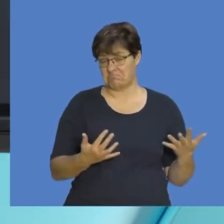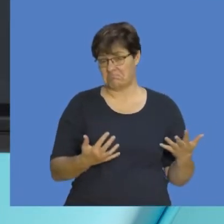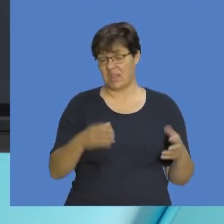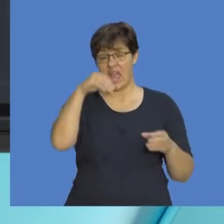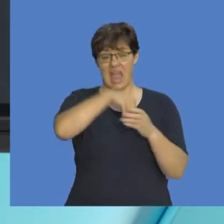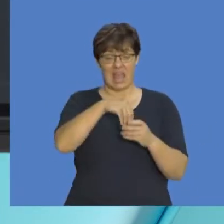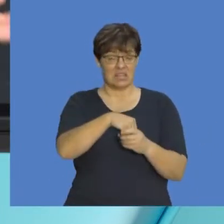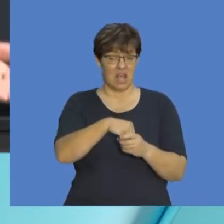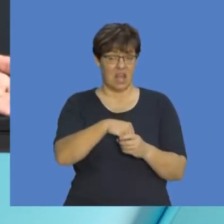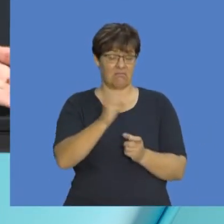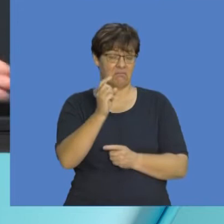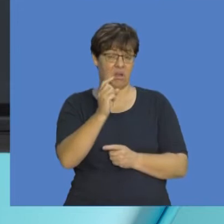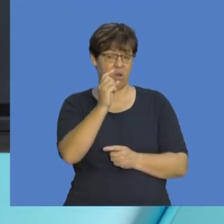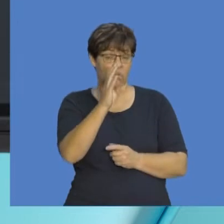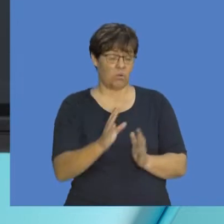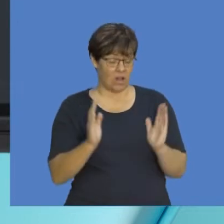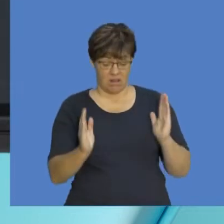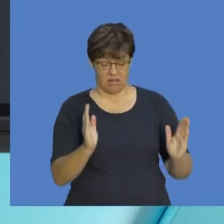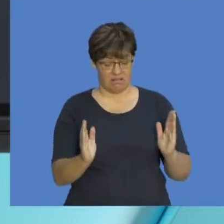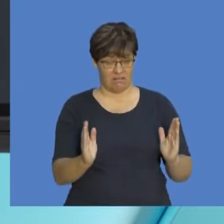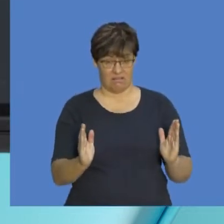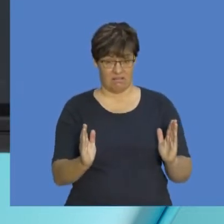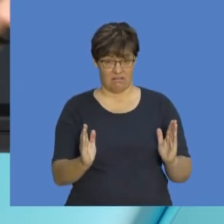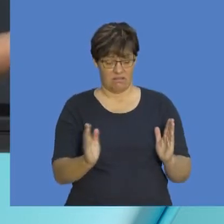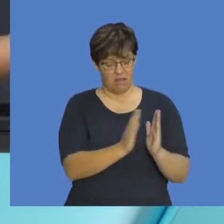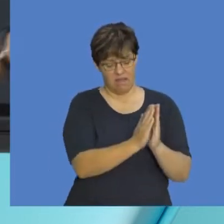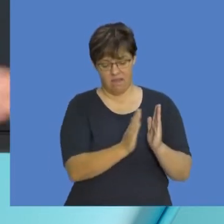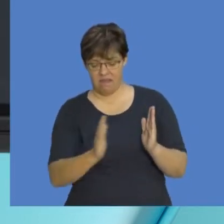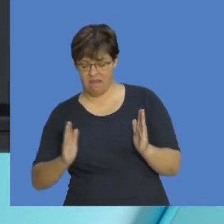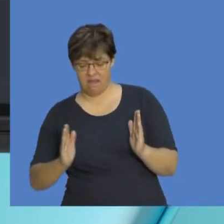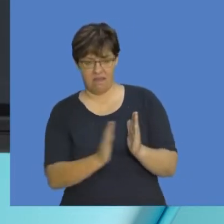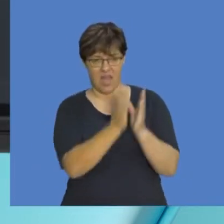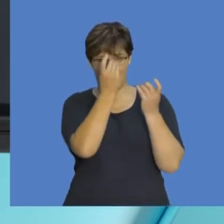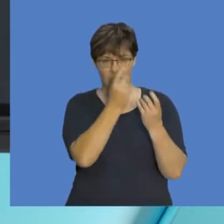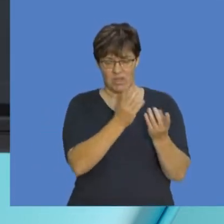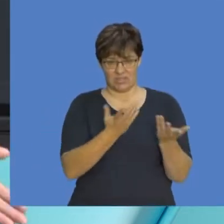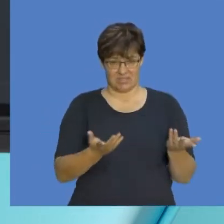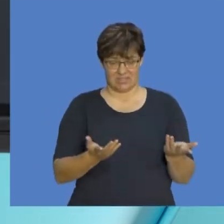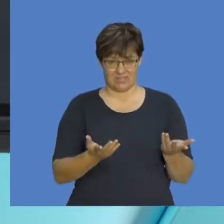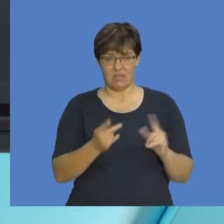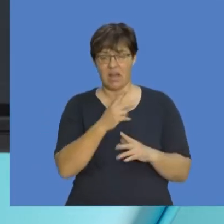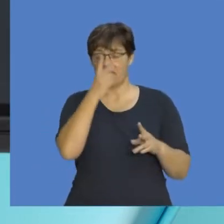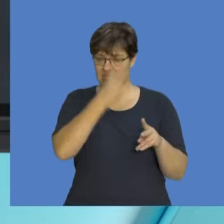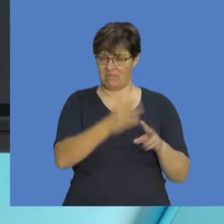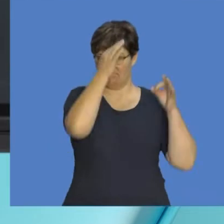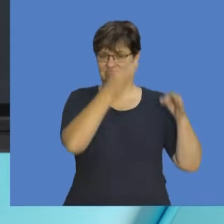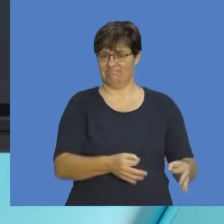semi-interquartile range and see the dispersion of the data before we make some